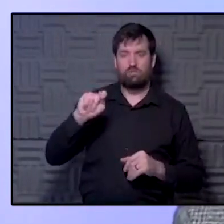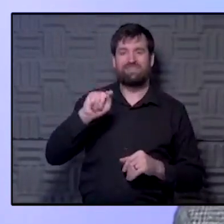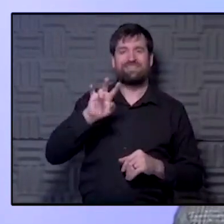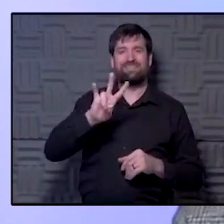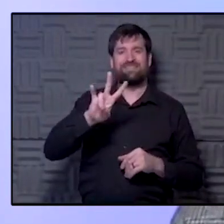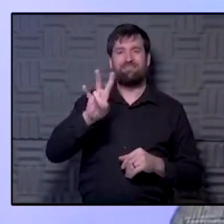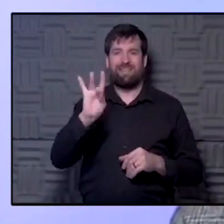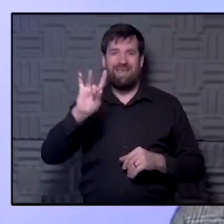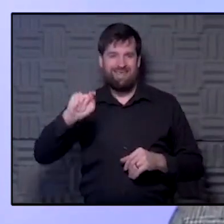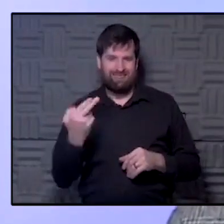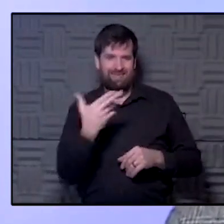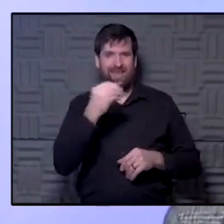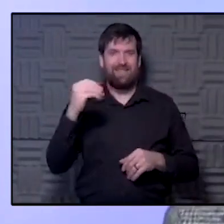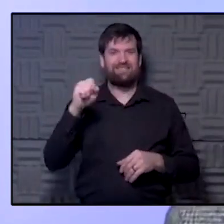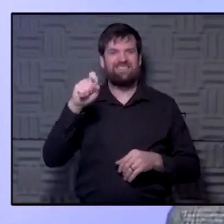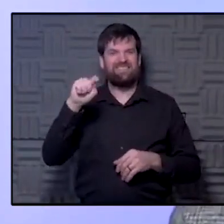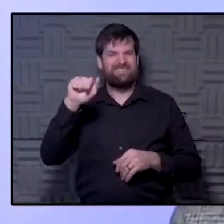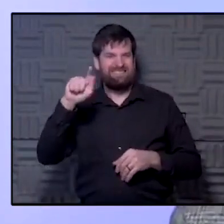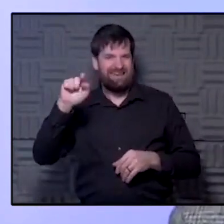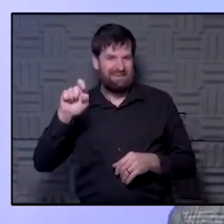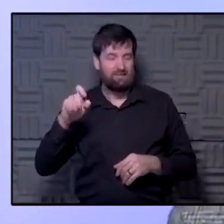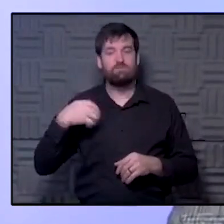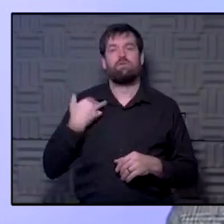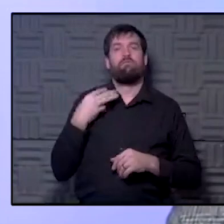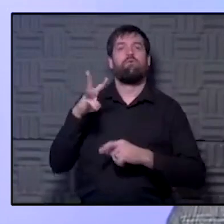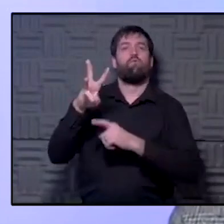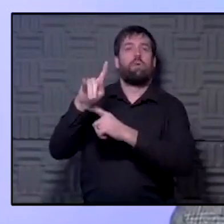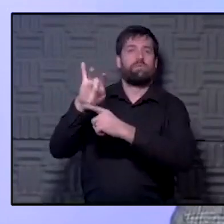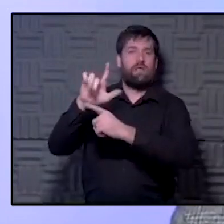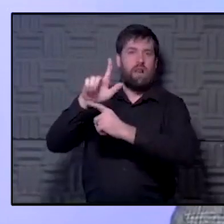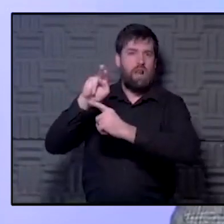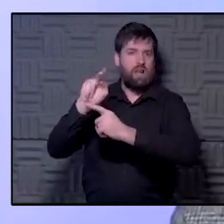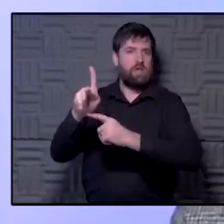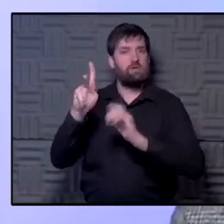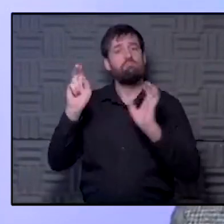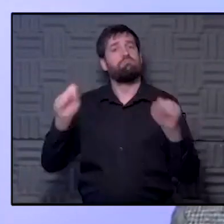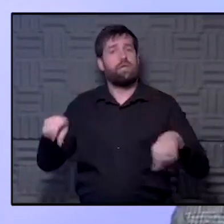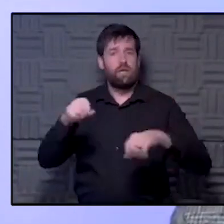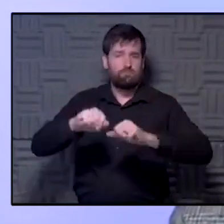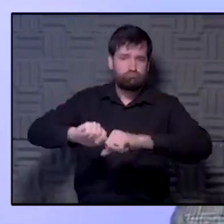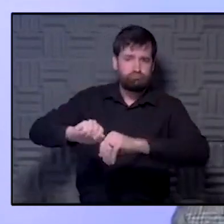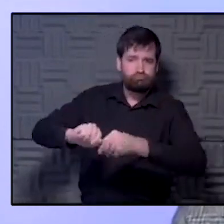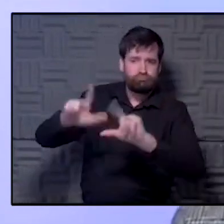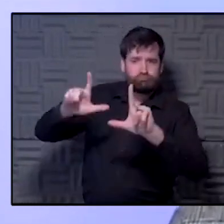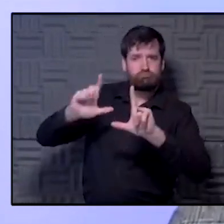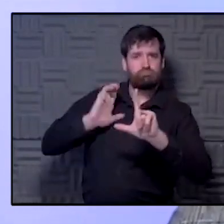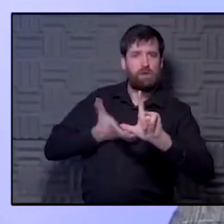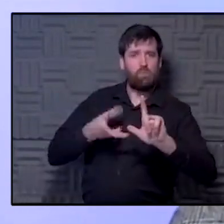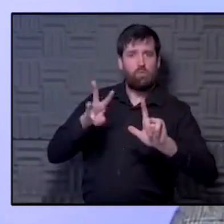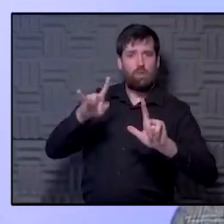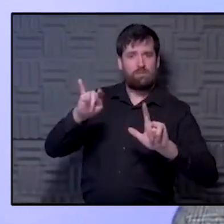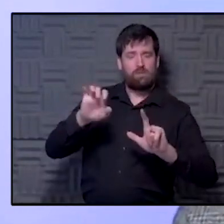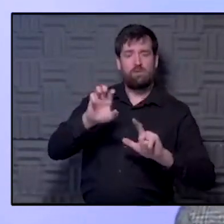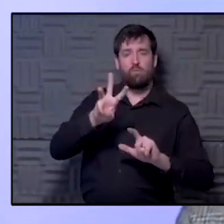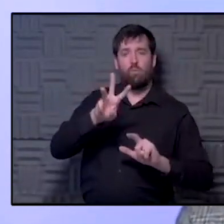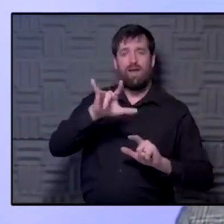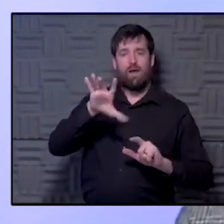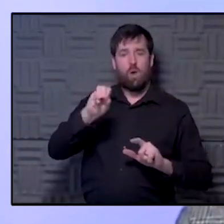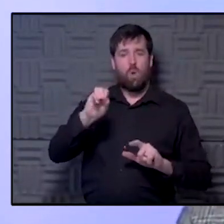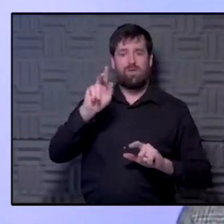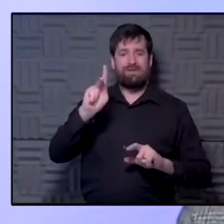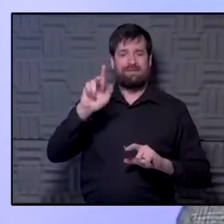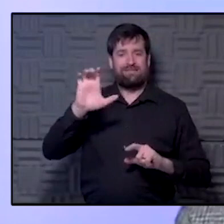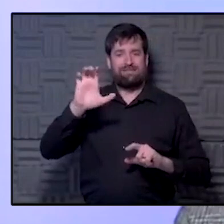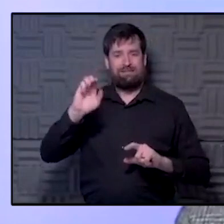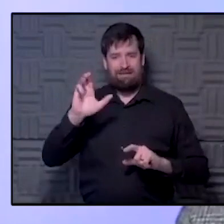State. We've got a website link now in Wyandotte County where people can go to our website at